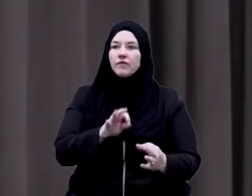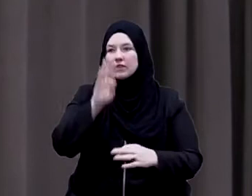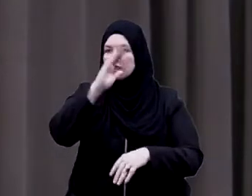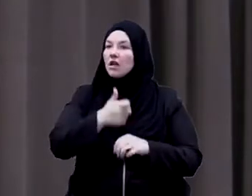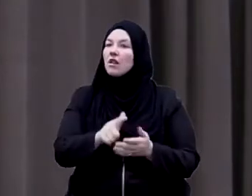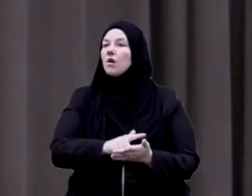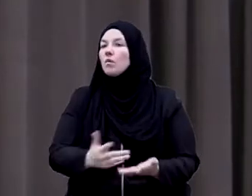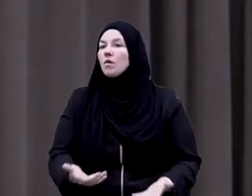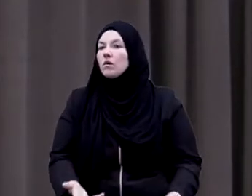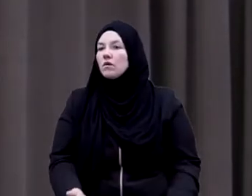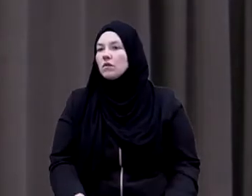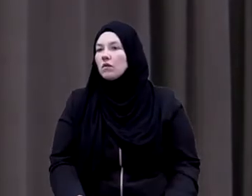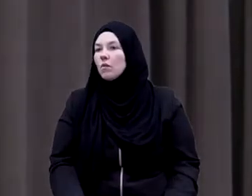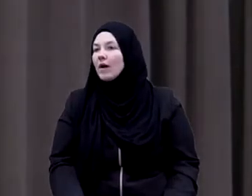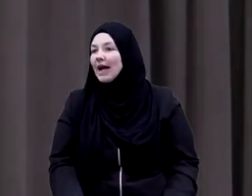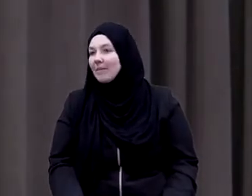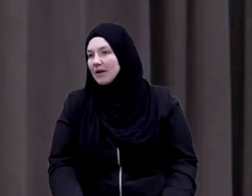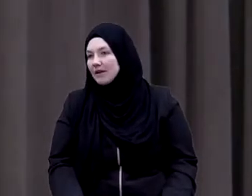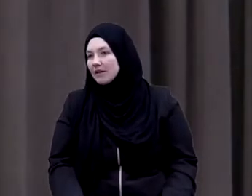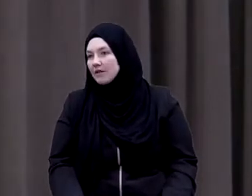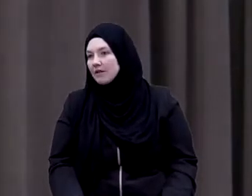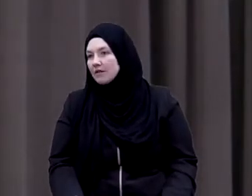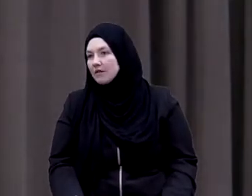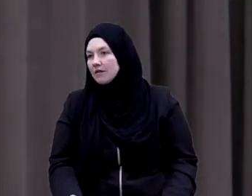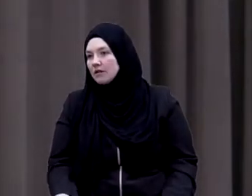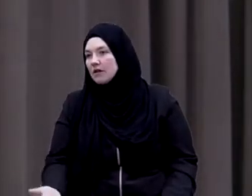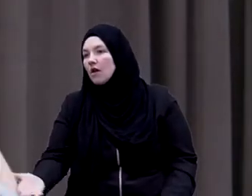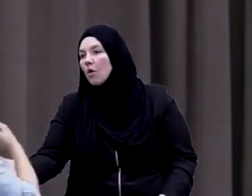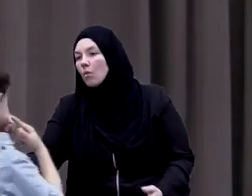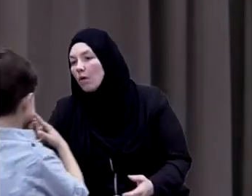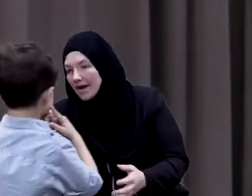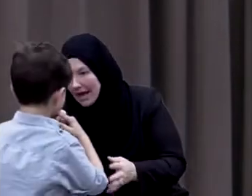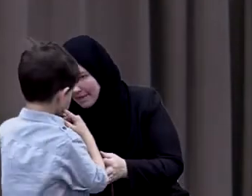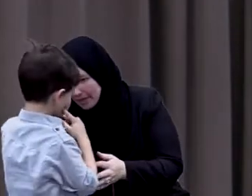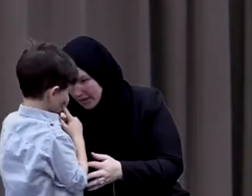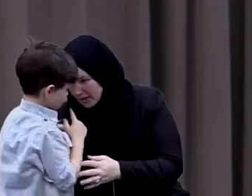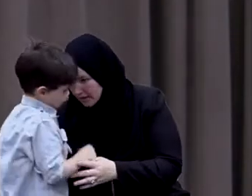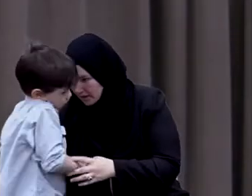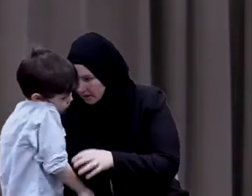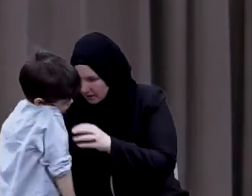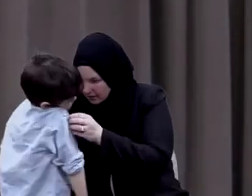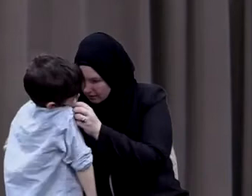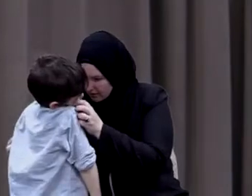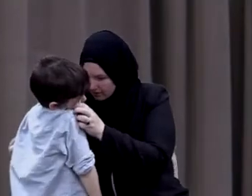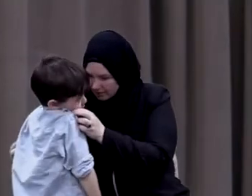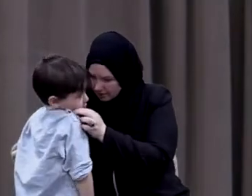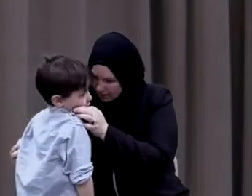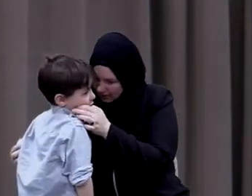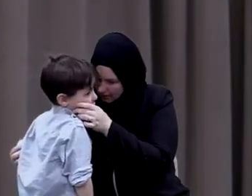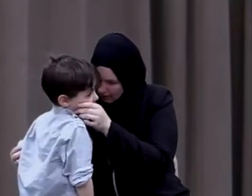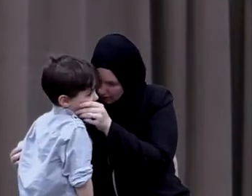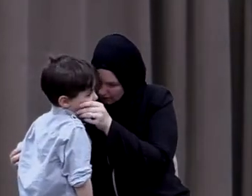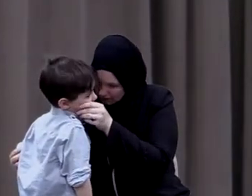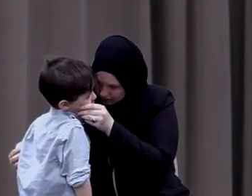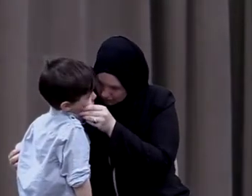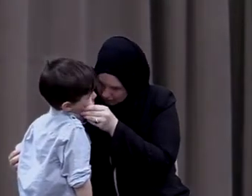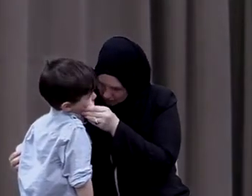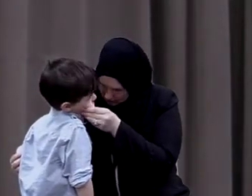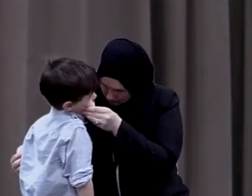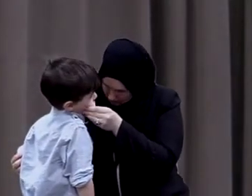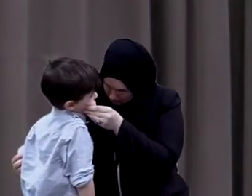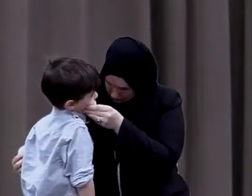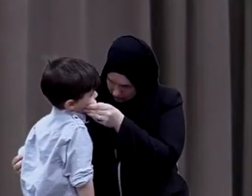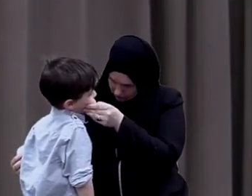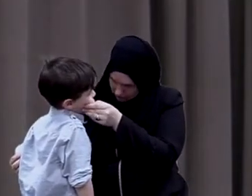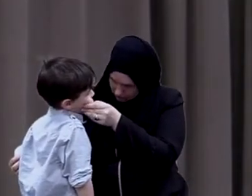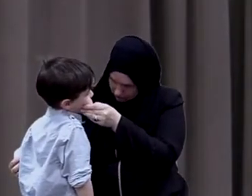son-in-law, that's my prospect daughter-in-law, she prays. When you find a girl that wears a headscarf,